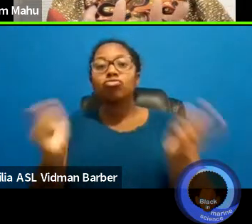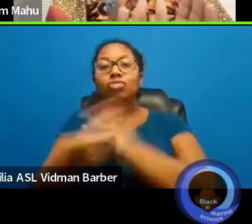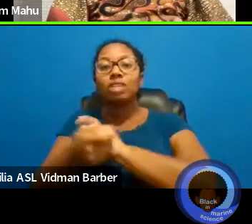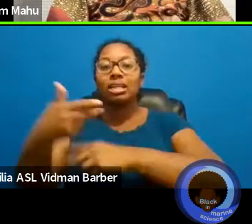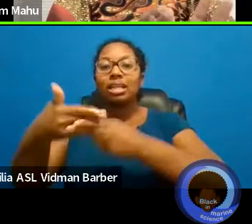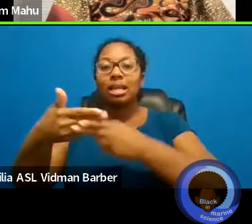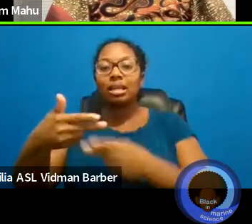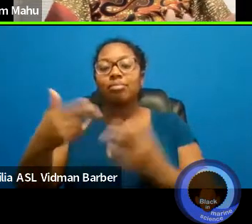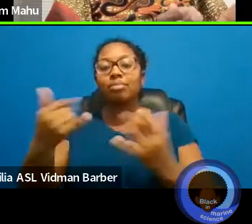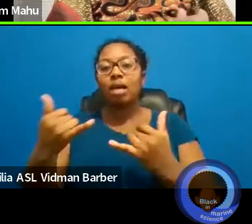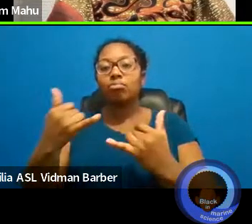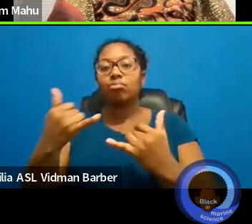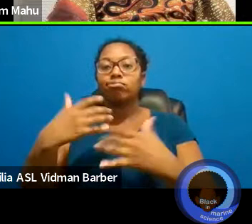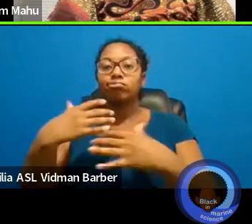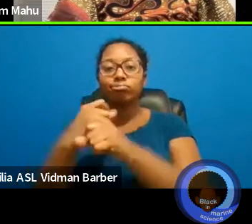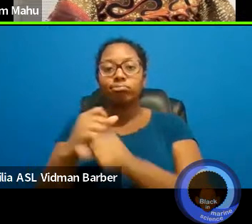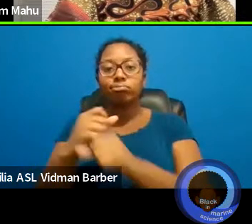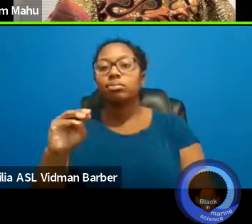have a separate